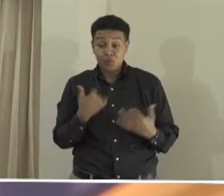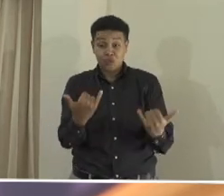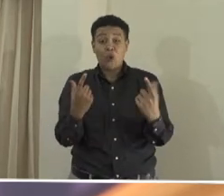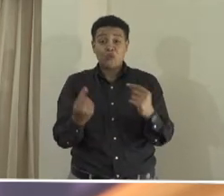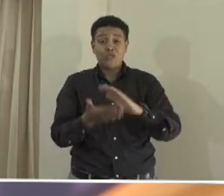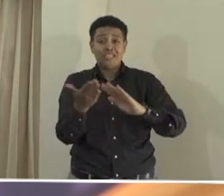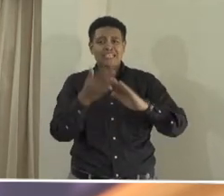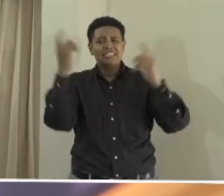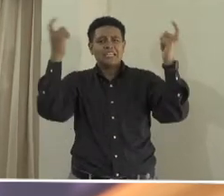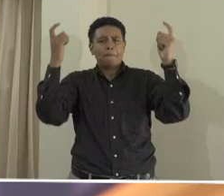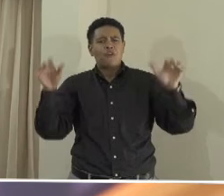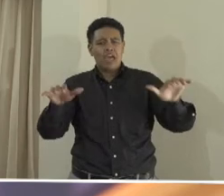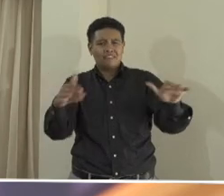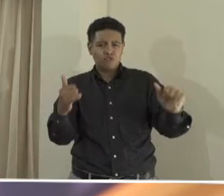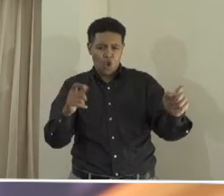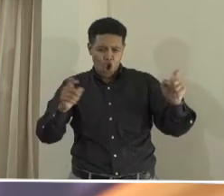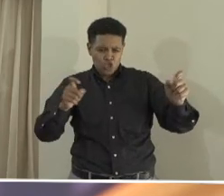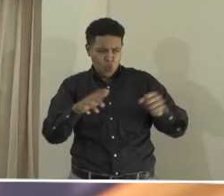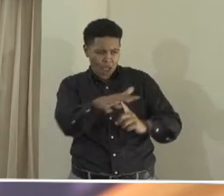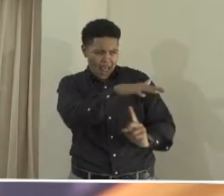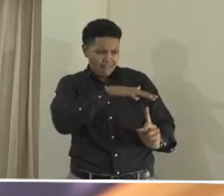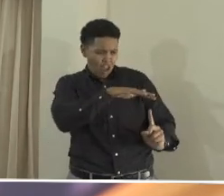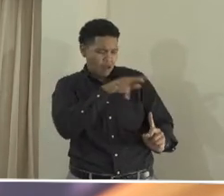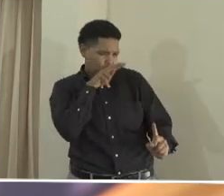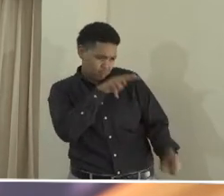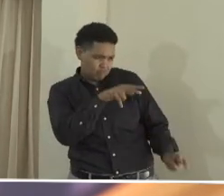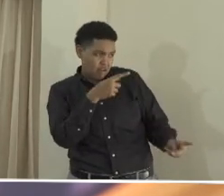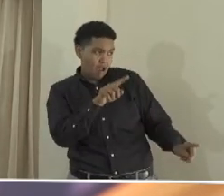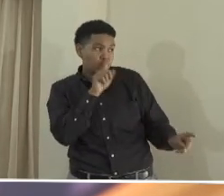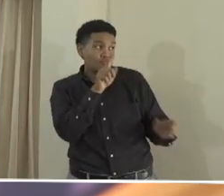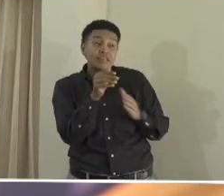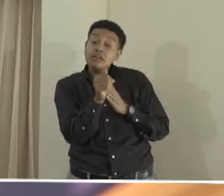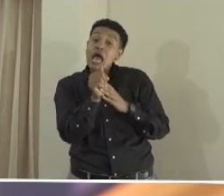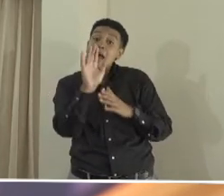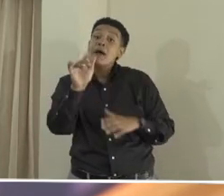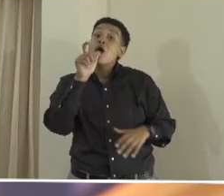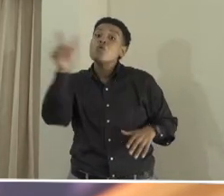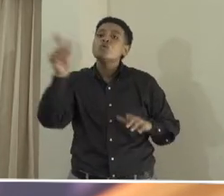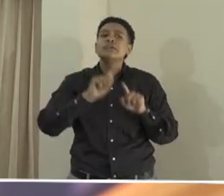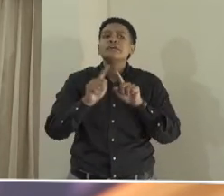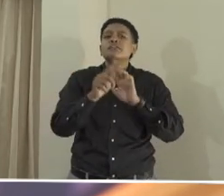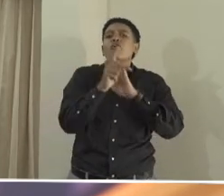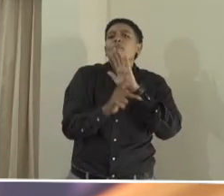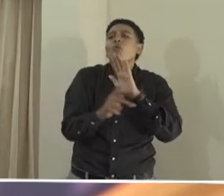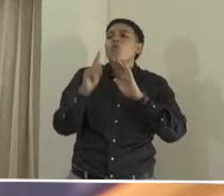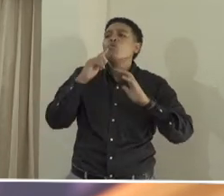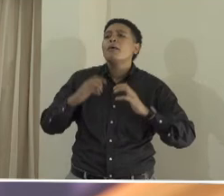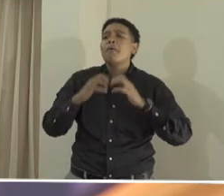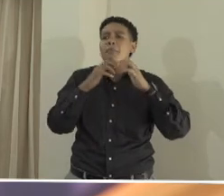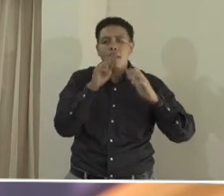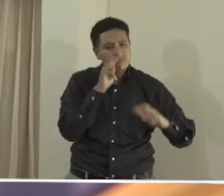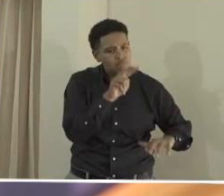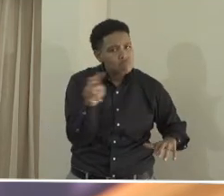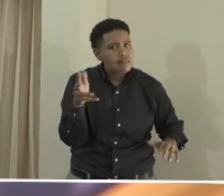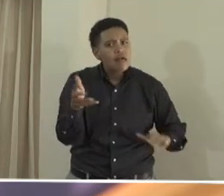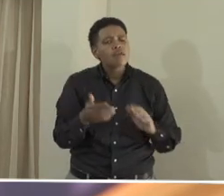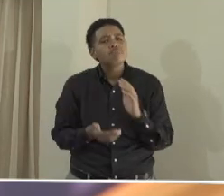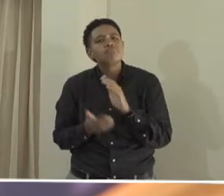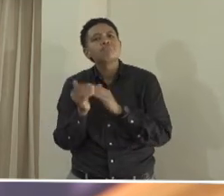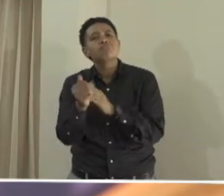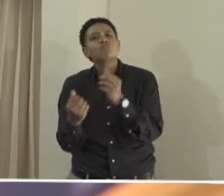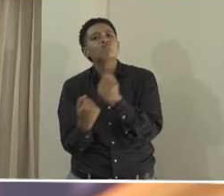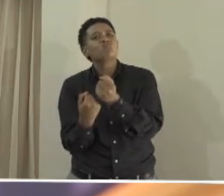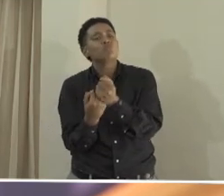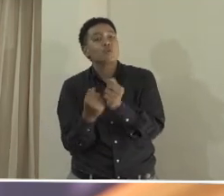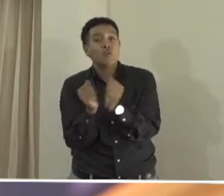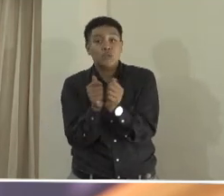activities in a controlled environment as directed by the protocols that have been established. And so with a